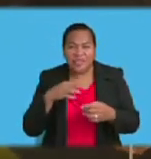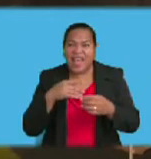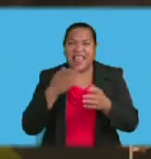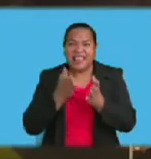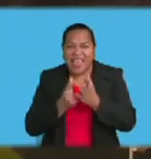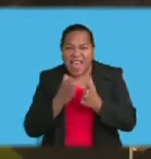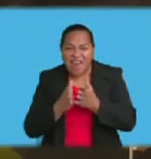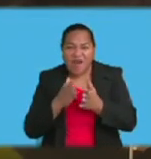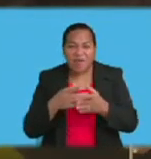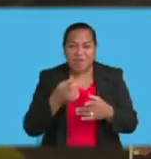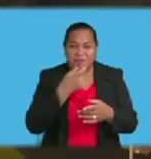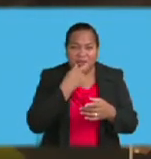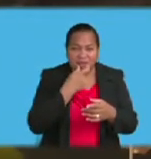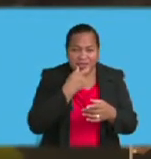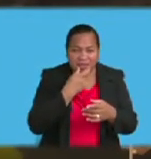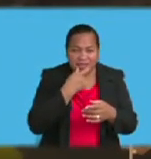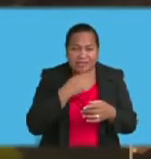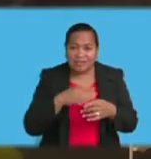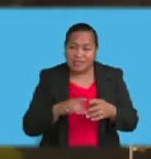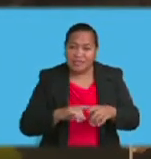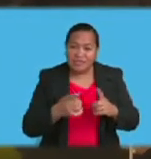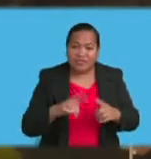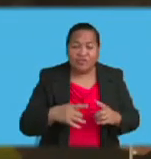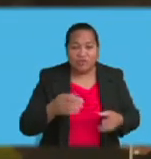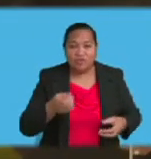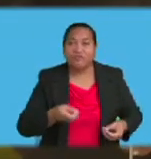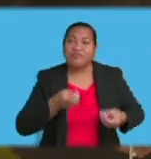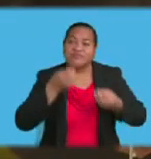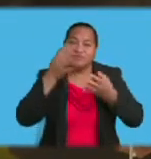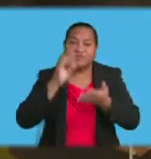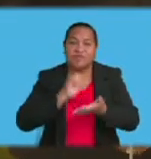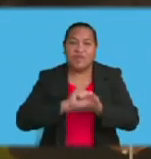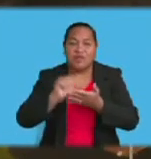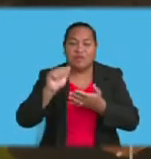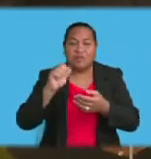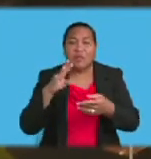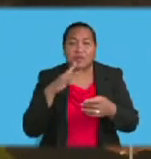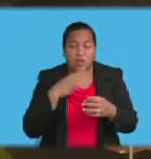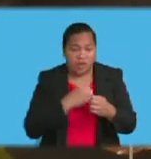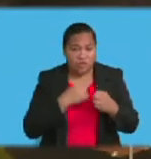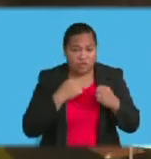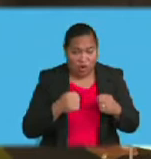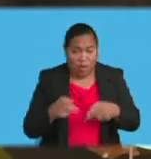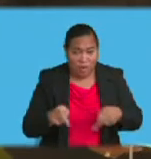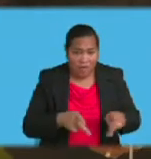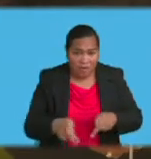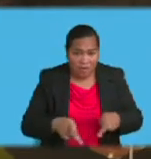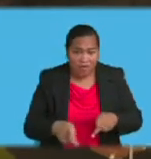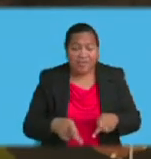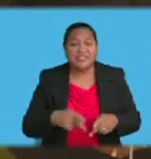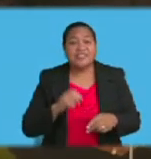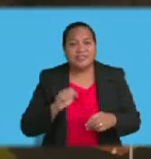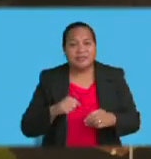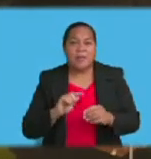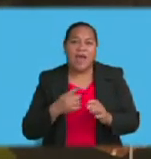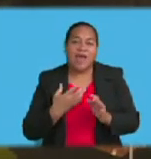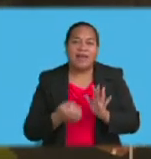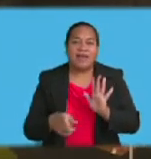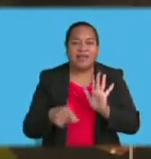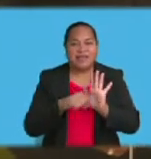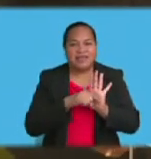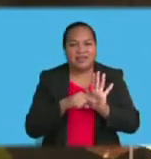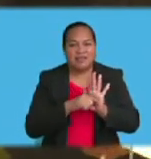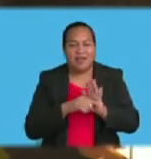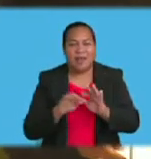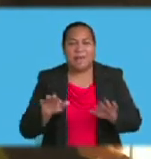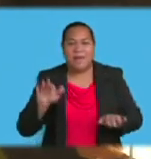biscuits, men's and boys' suits and wood. And despite our strong performance, Fiji has had a negative balance of